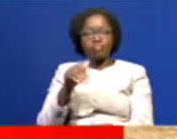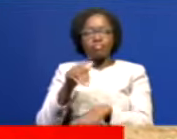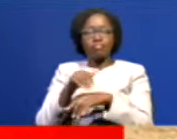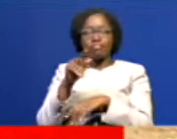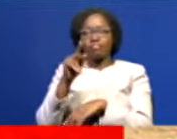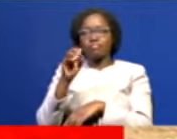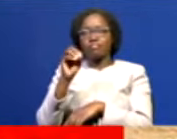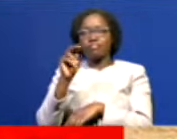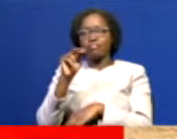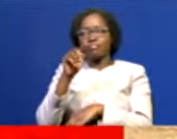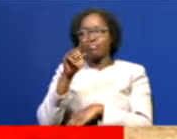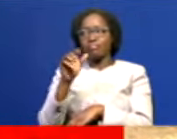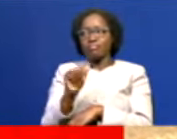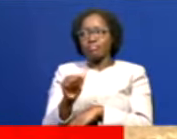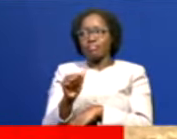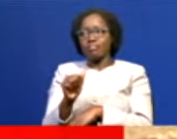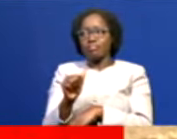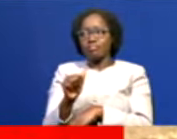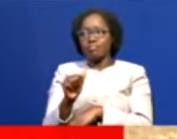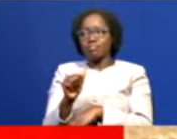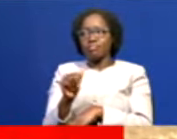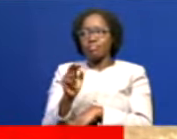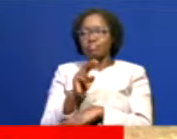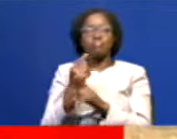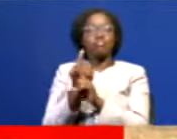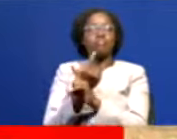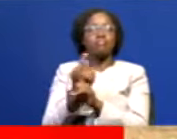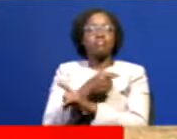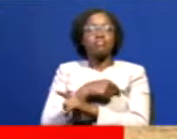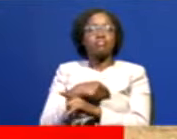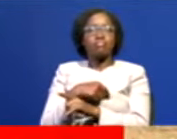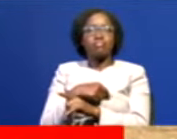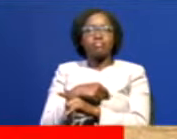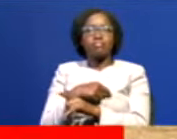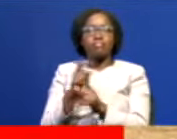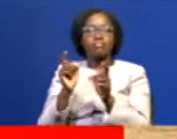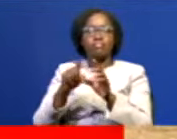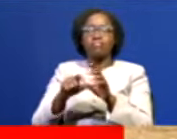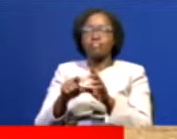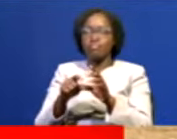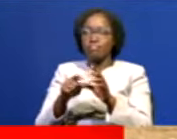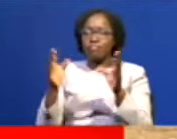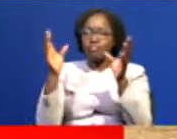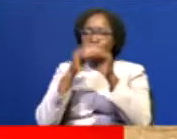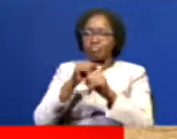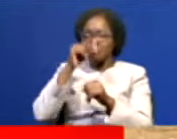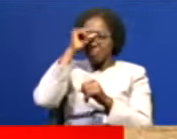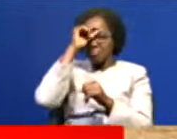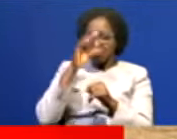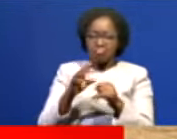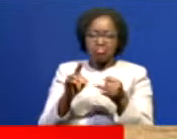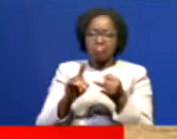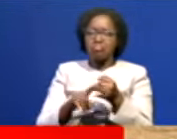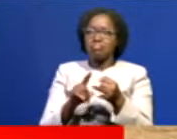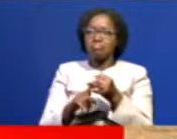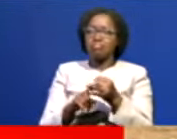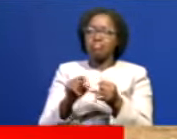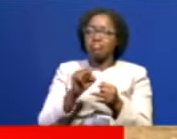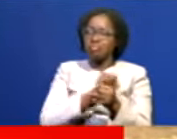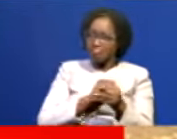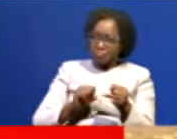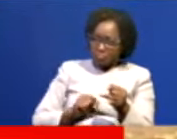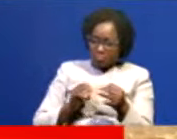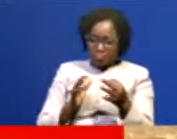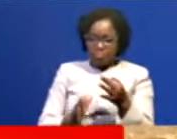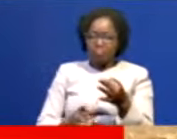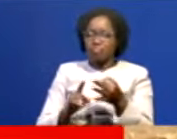And we have seen various delegates who have accompanied the president, various governors. We have seen various senators who are right